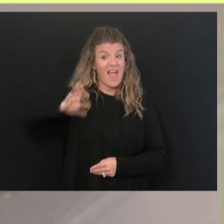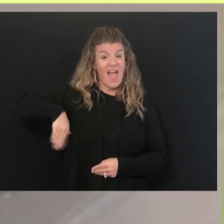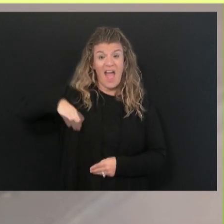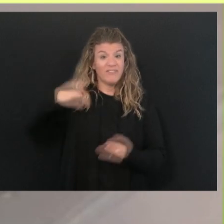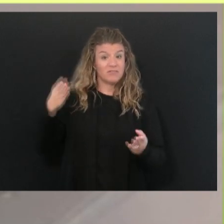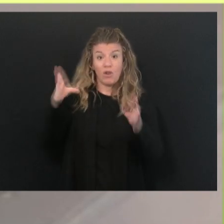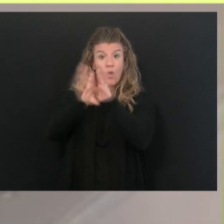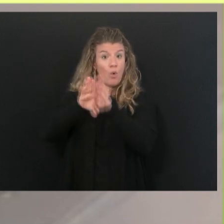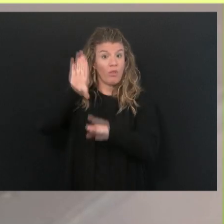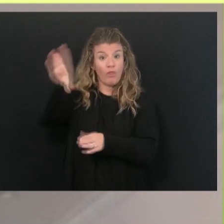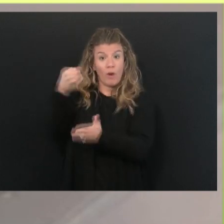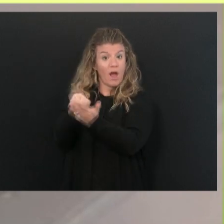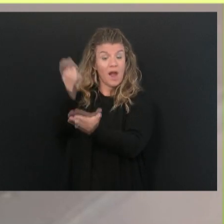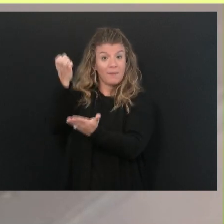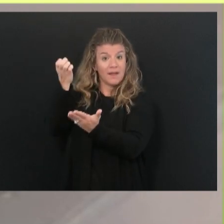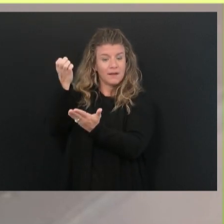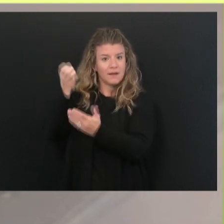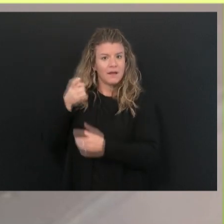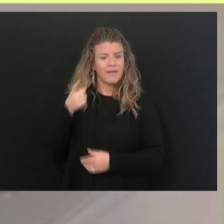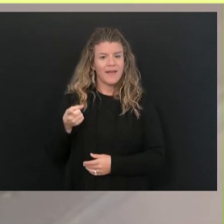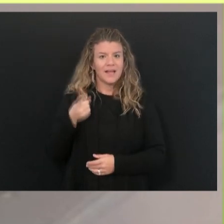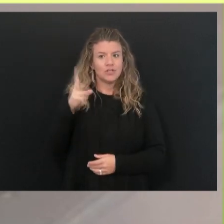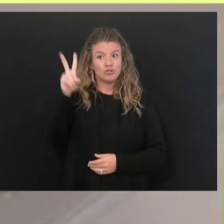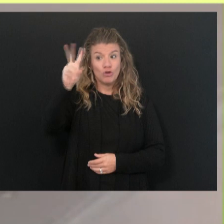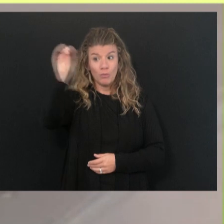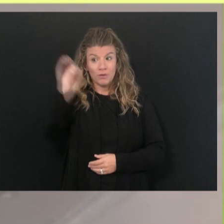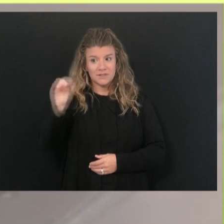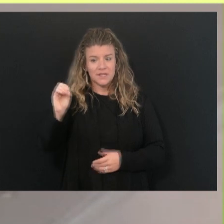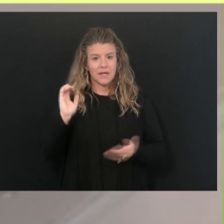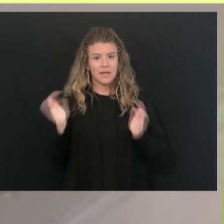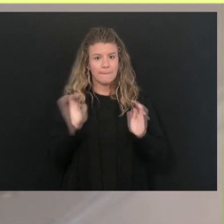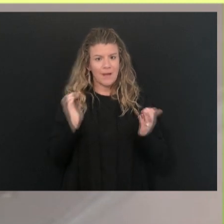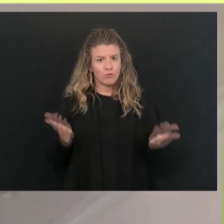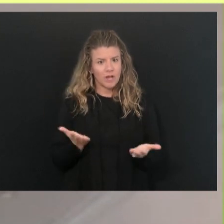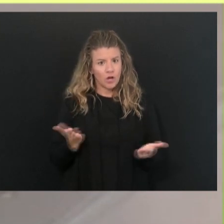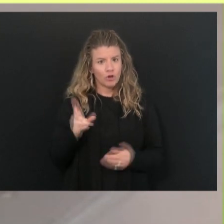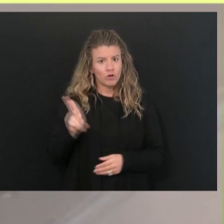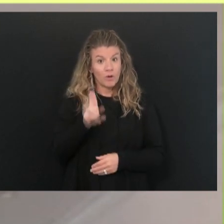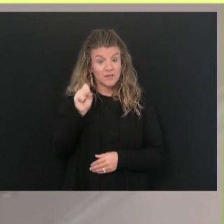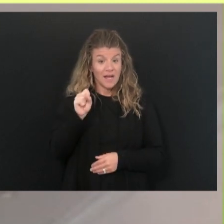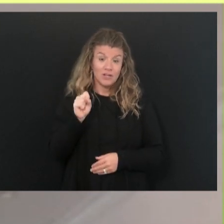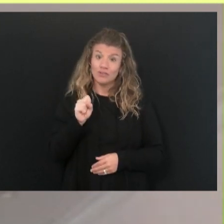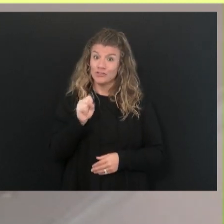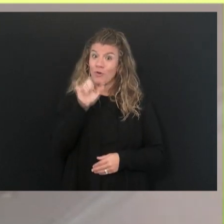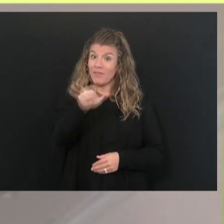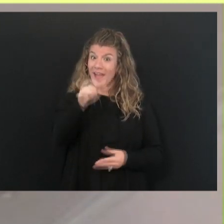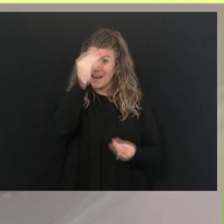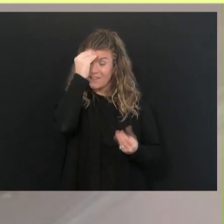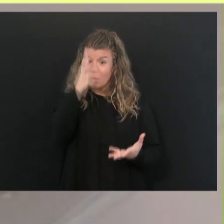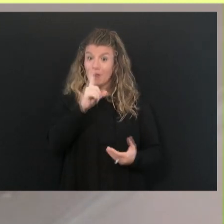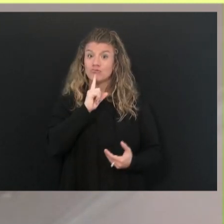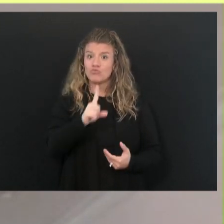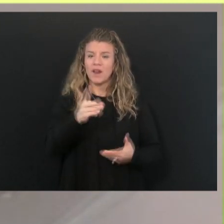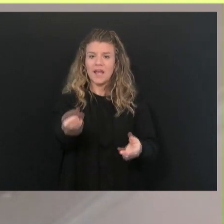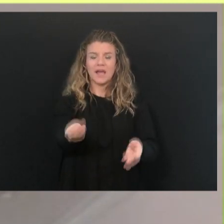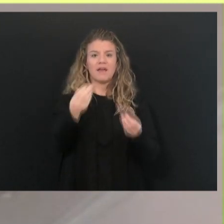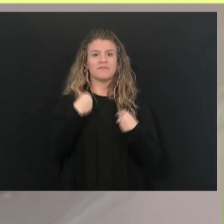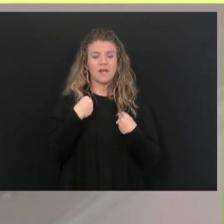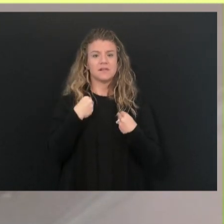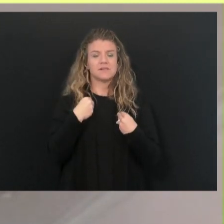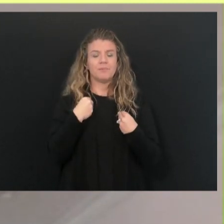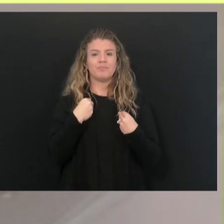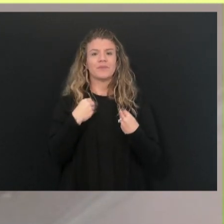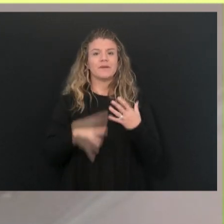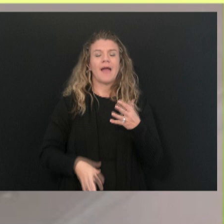economy, is about 2% of what it is in the US. And so this information really gives us